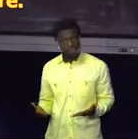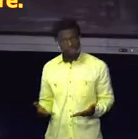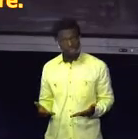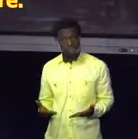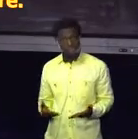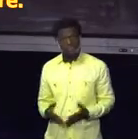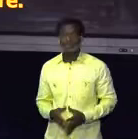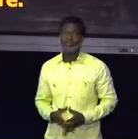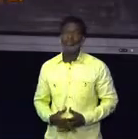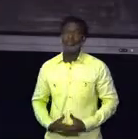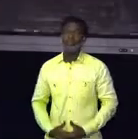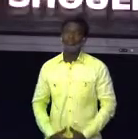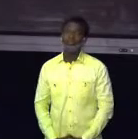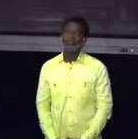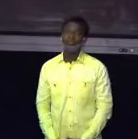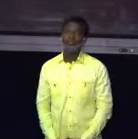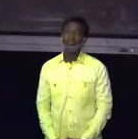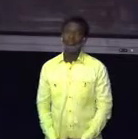bring it here.